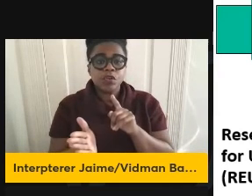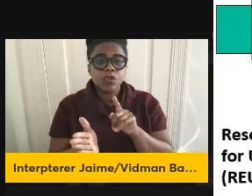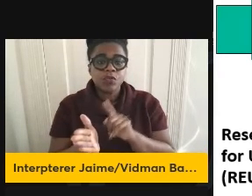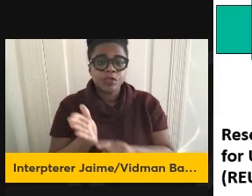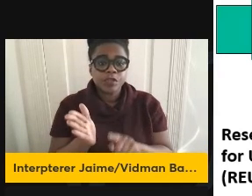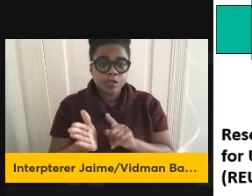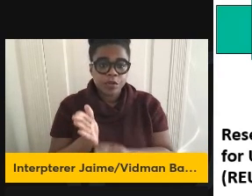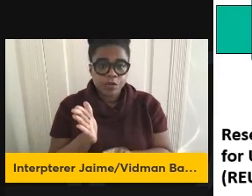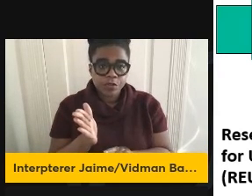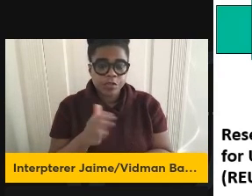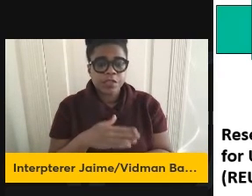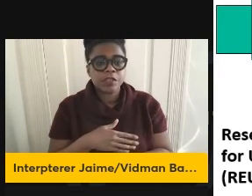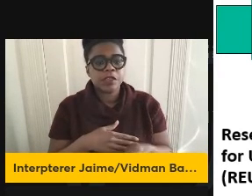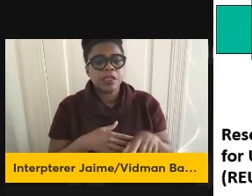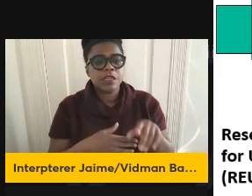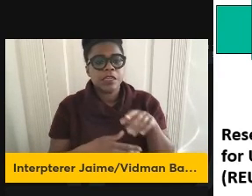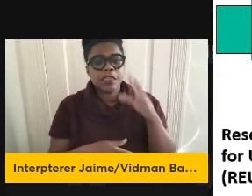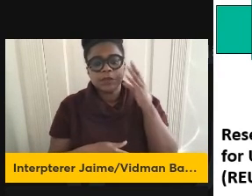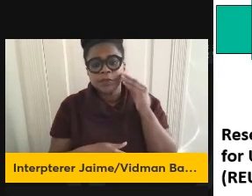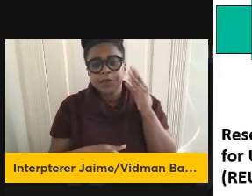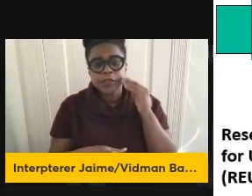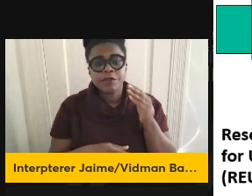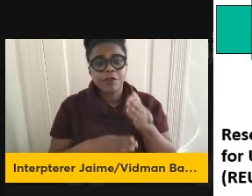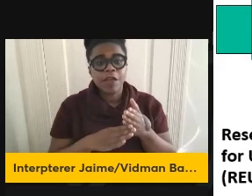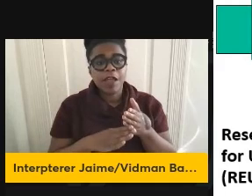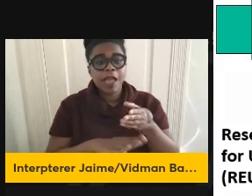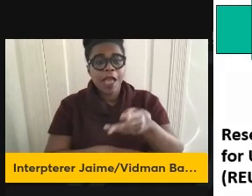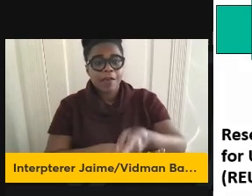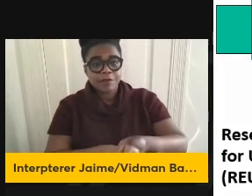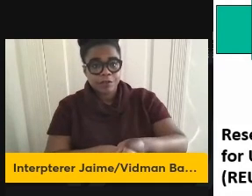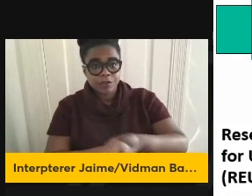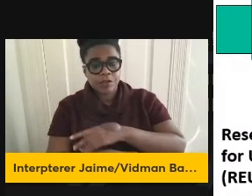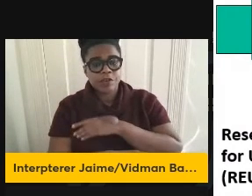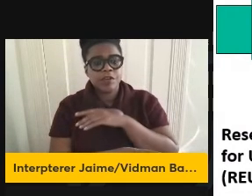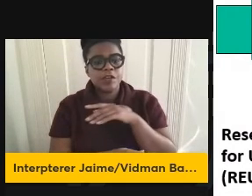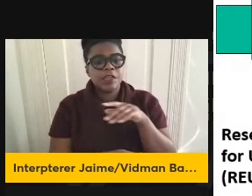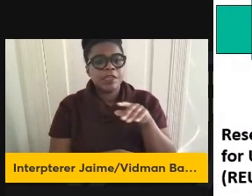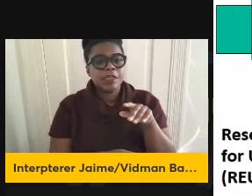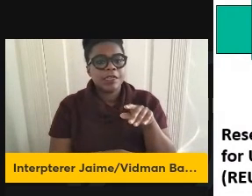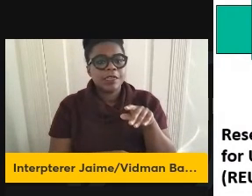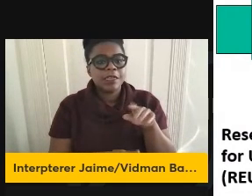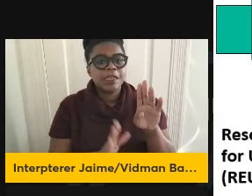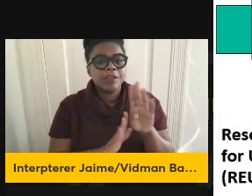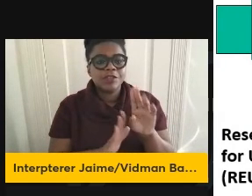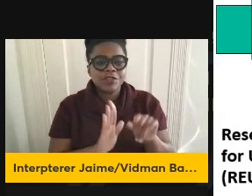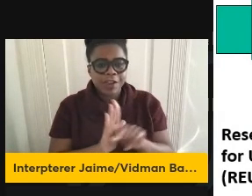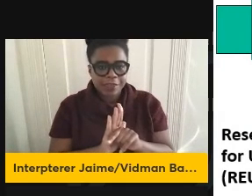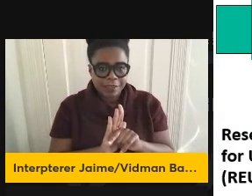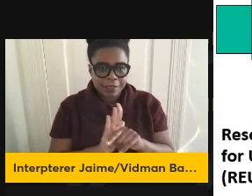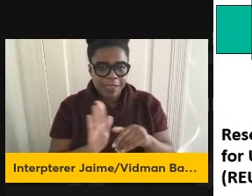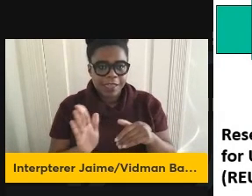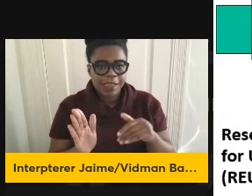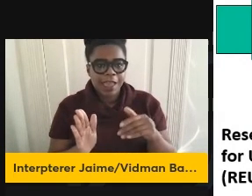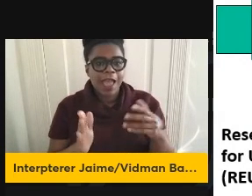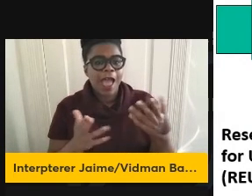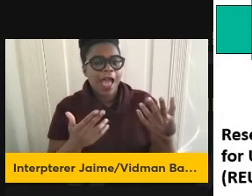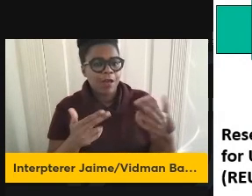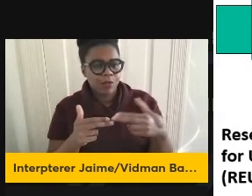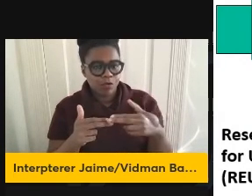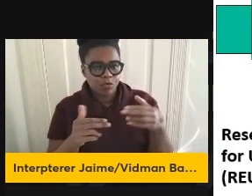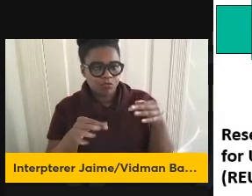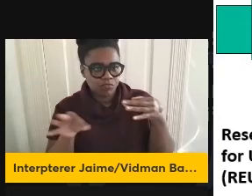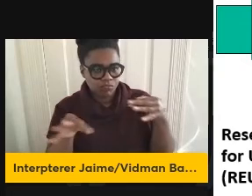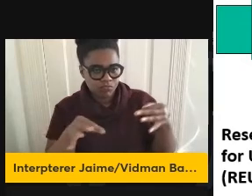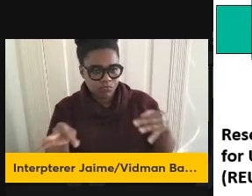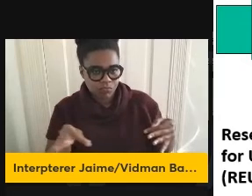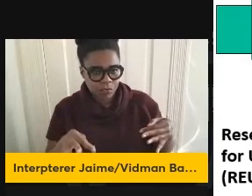for Post-Baccalaureate Students, REPS. And I have a slide for those. I'll wait until I do that. Now, if there's